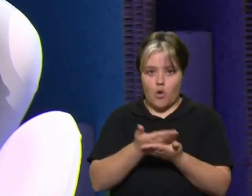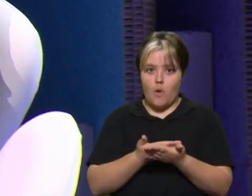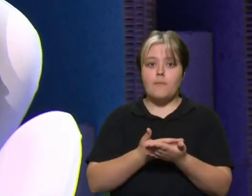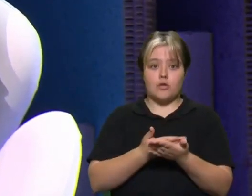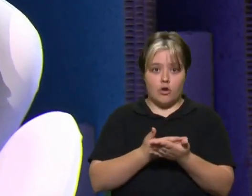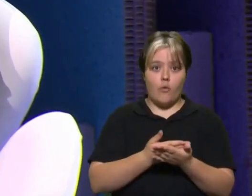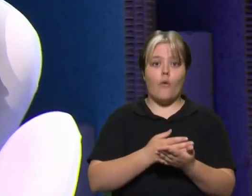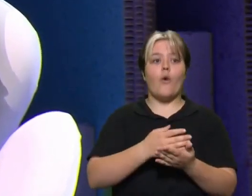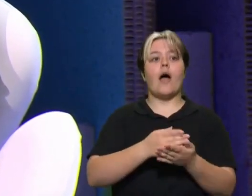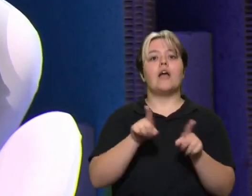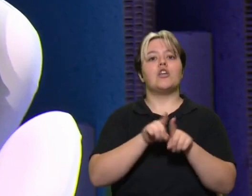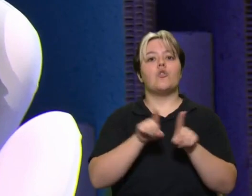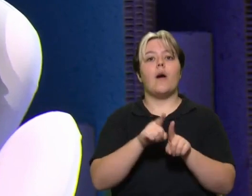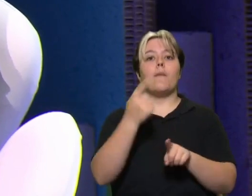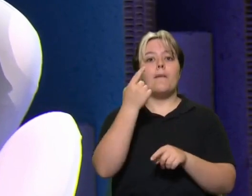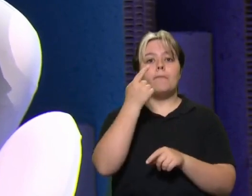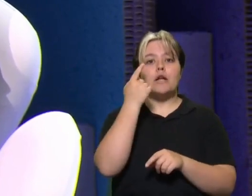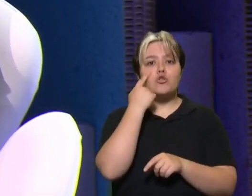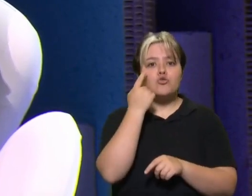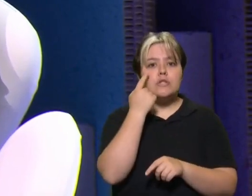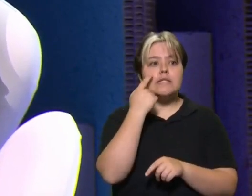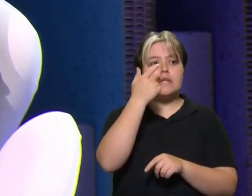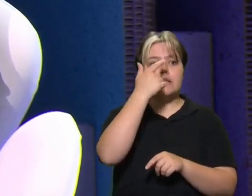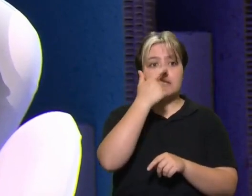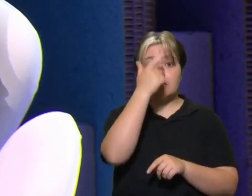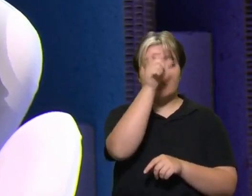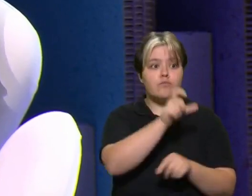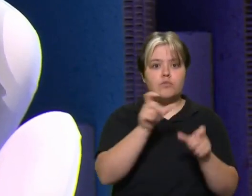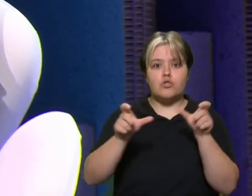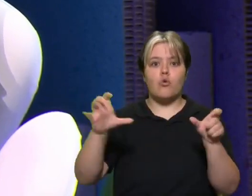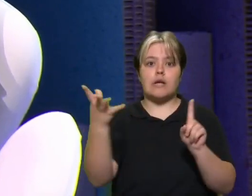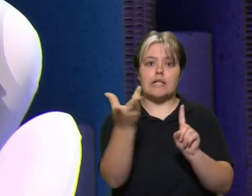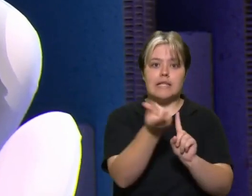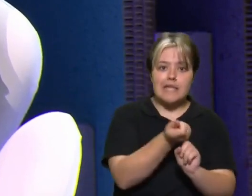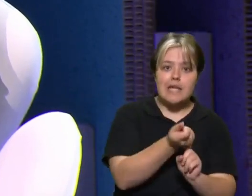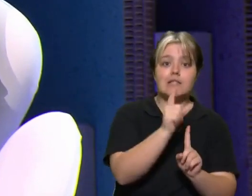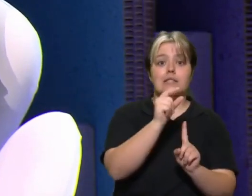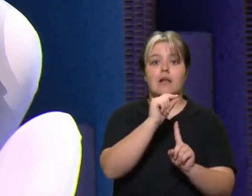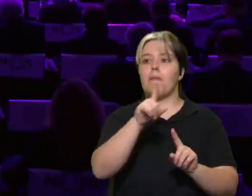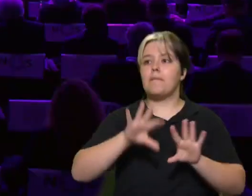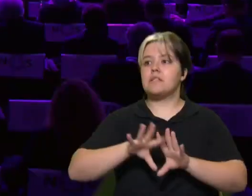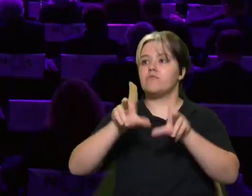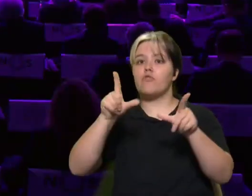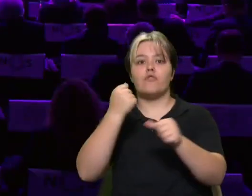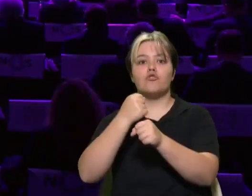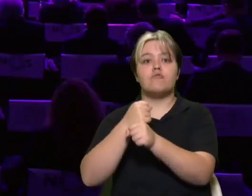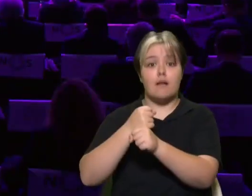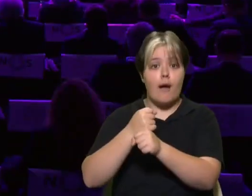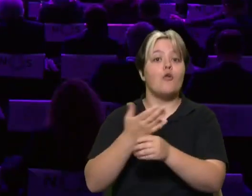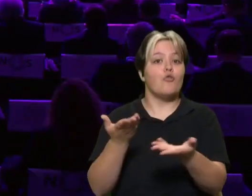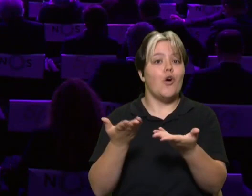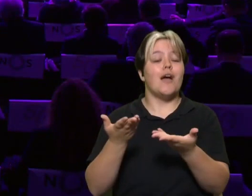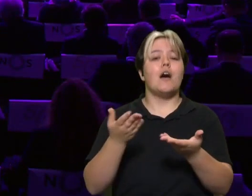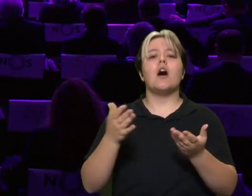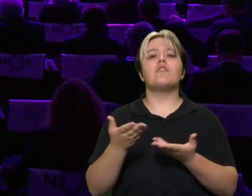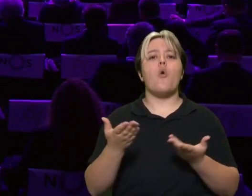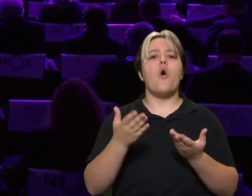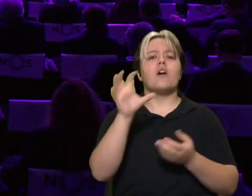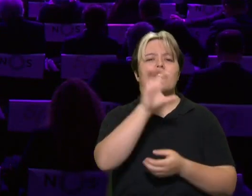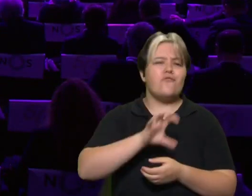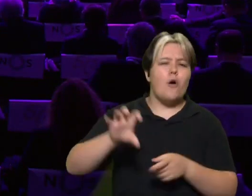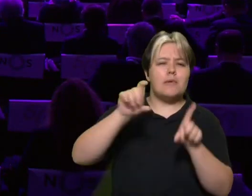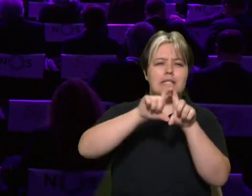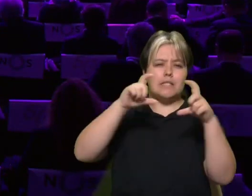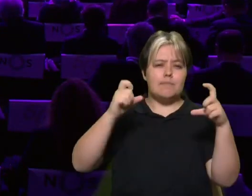valuable to know their clients, to obtain more profits, develop more jobs. So how